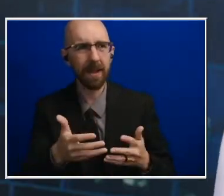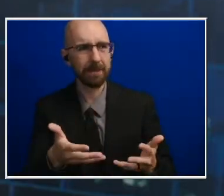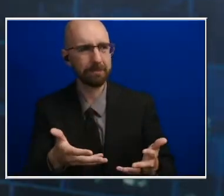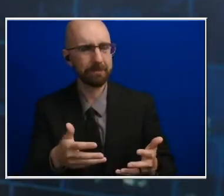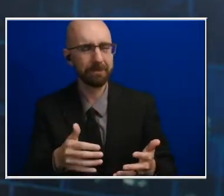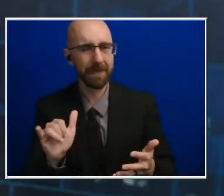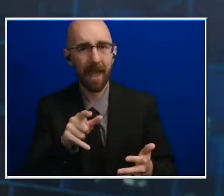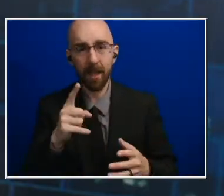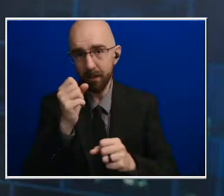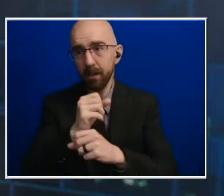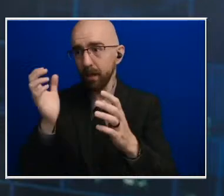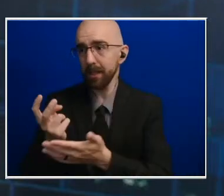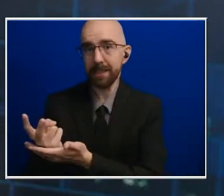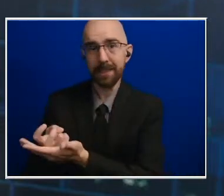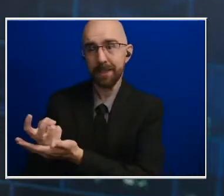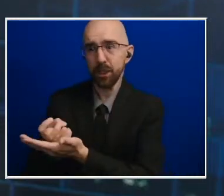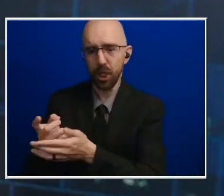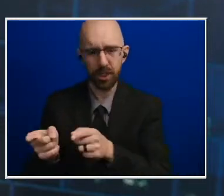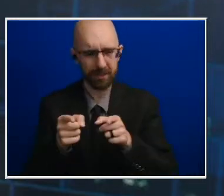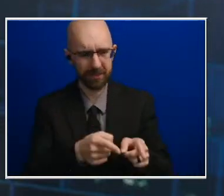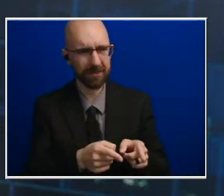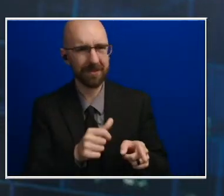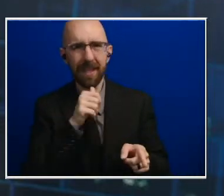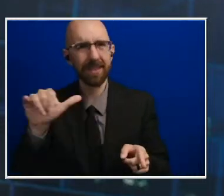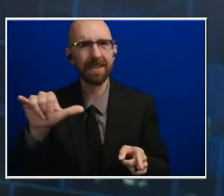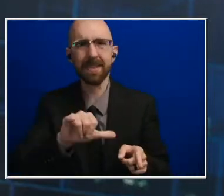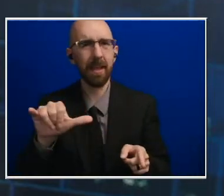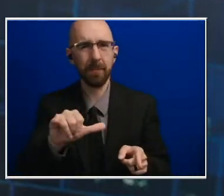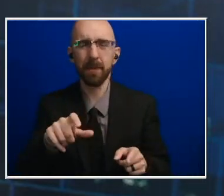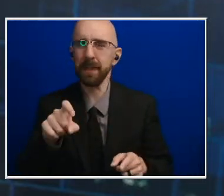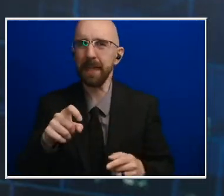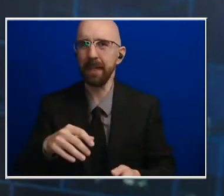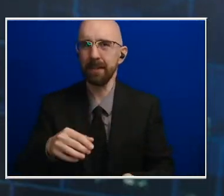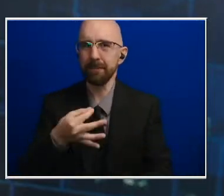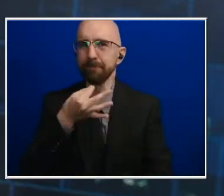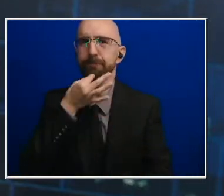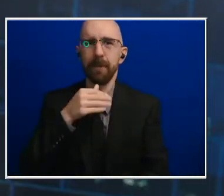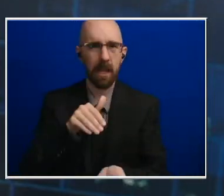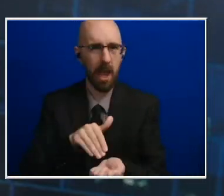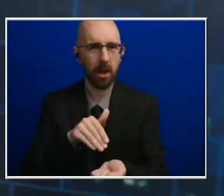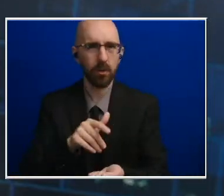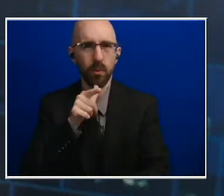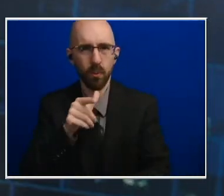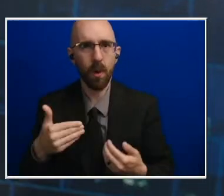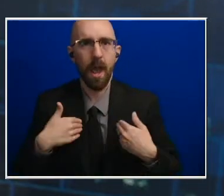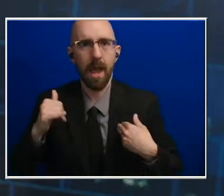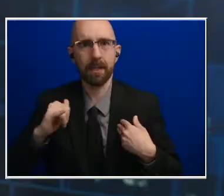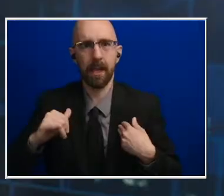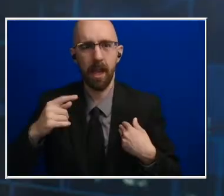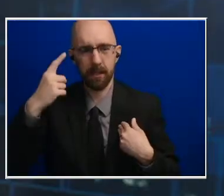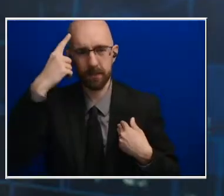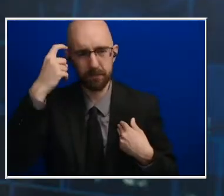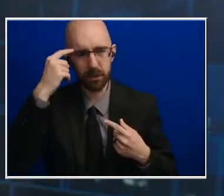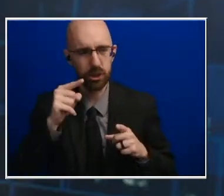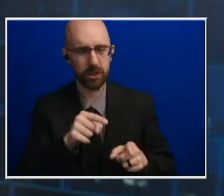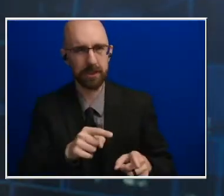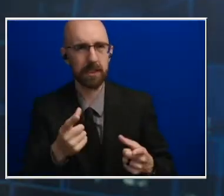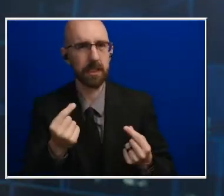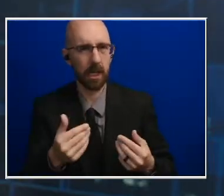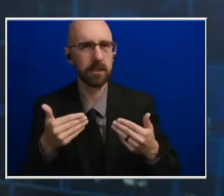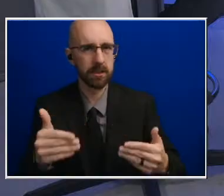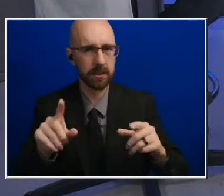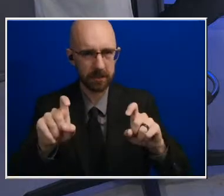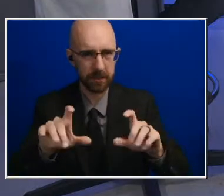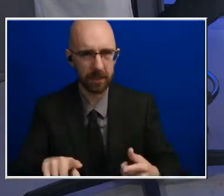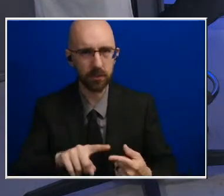would look like. So it really takes an astute doctor who has that suspicion and then does the testing to confirm it.